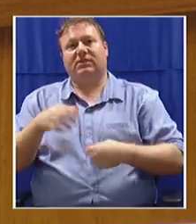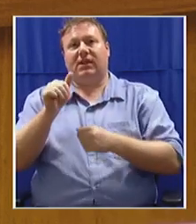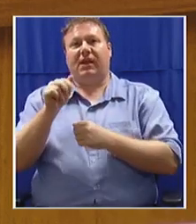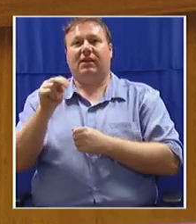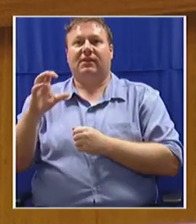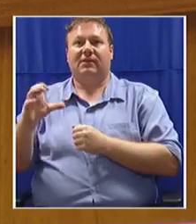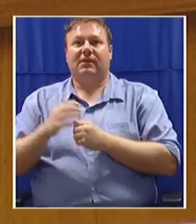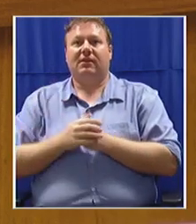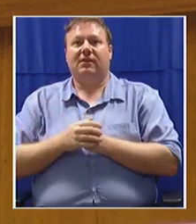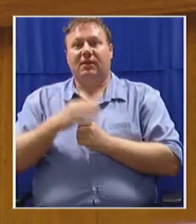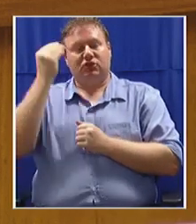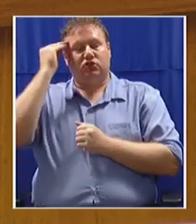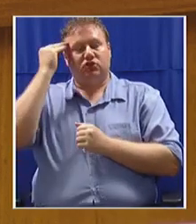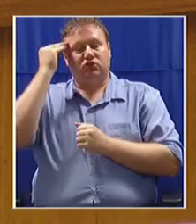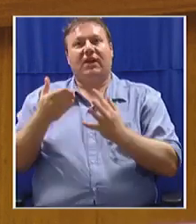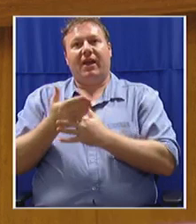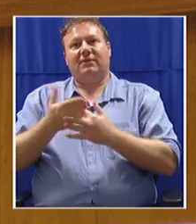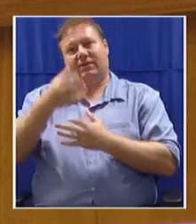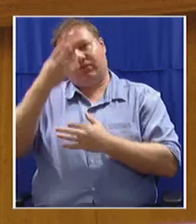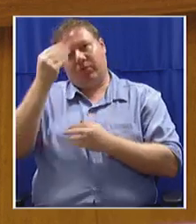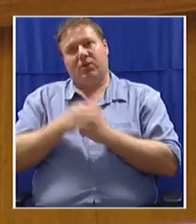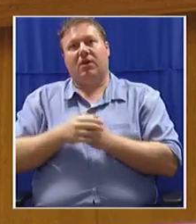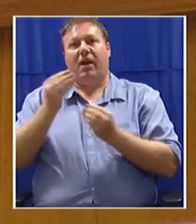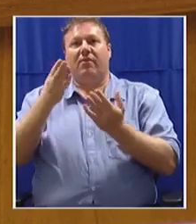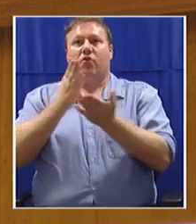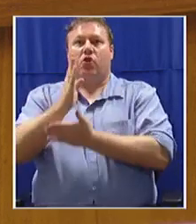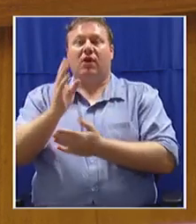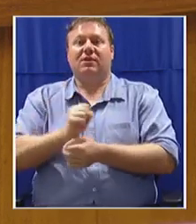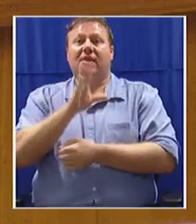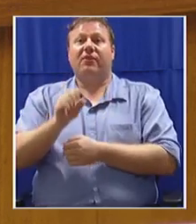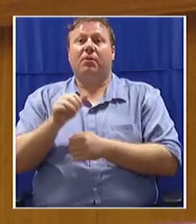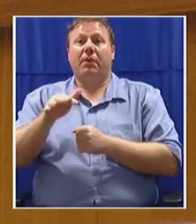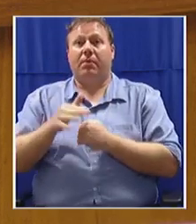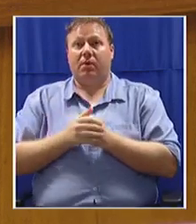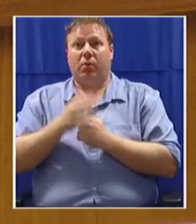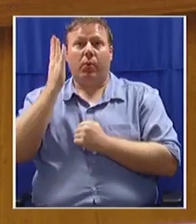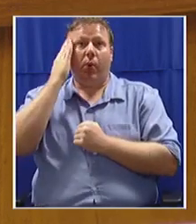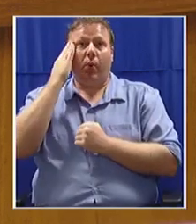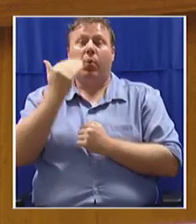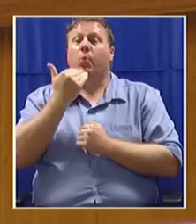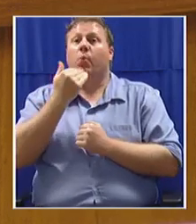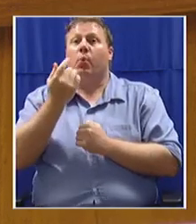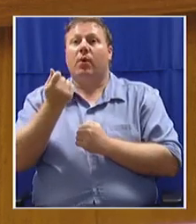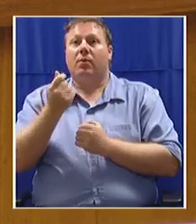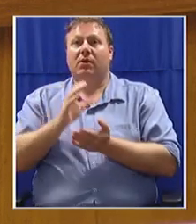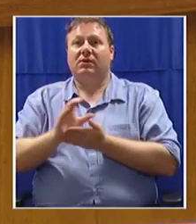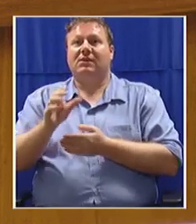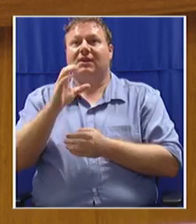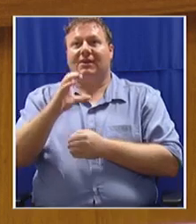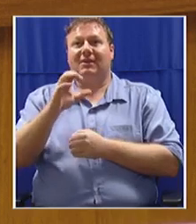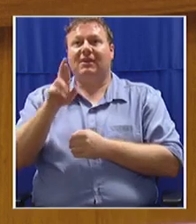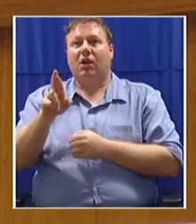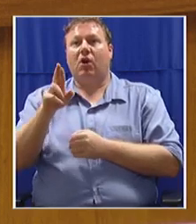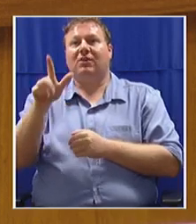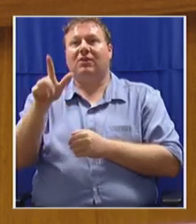access to information, we have the right as the South Africans to know who funded the CR17